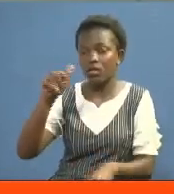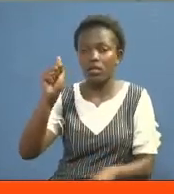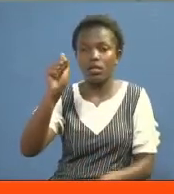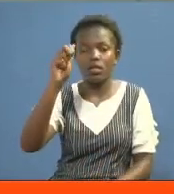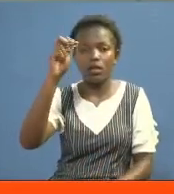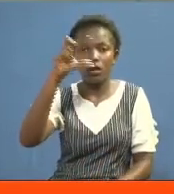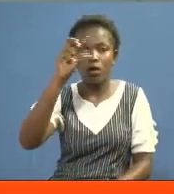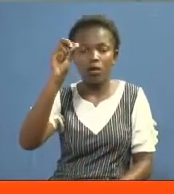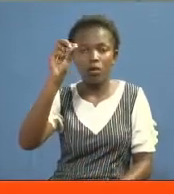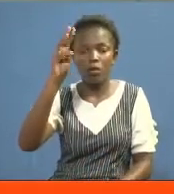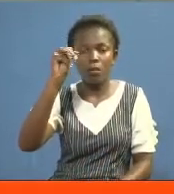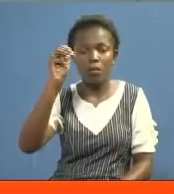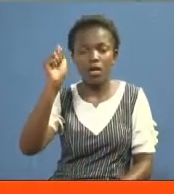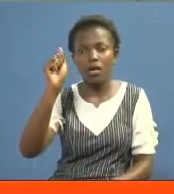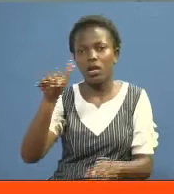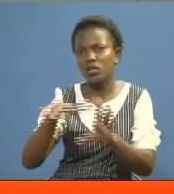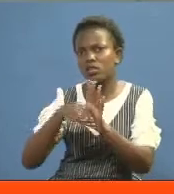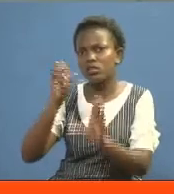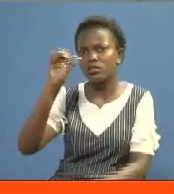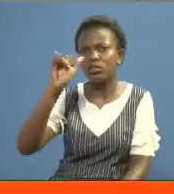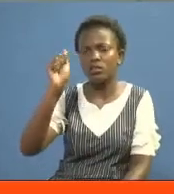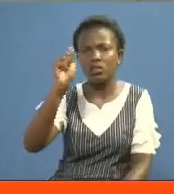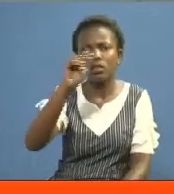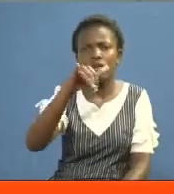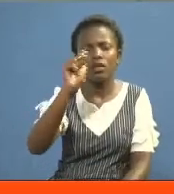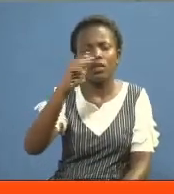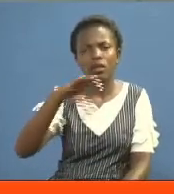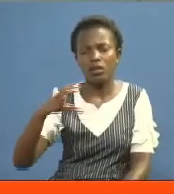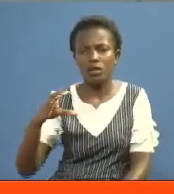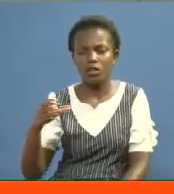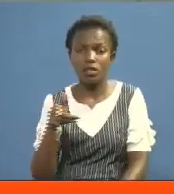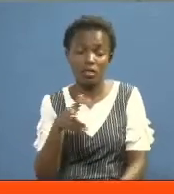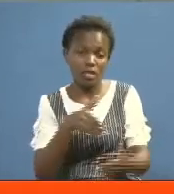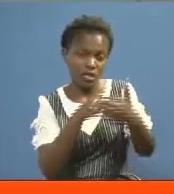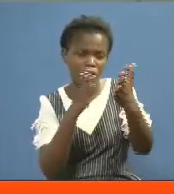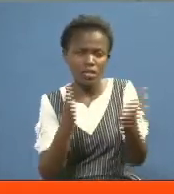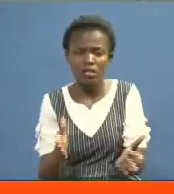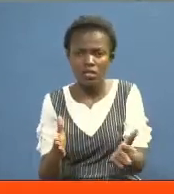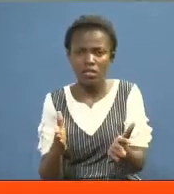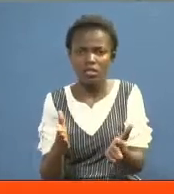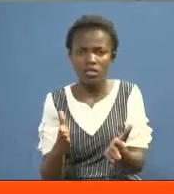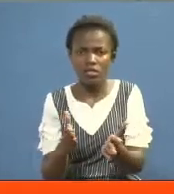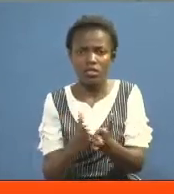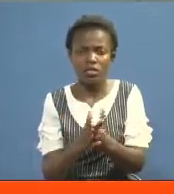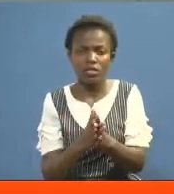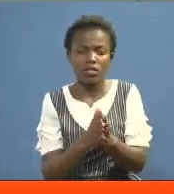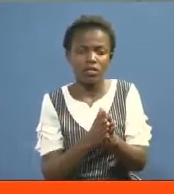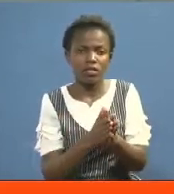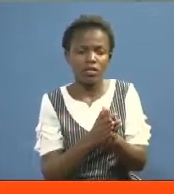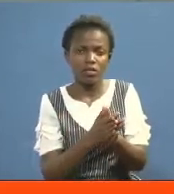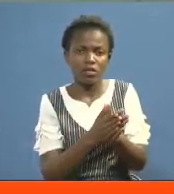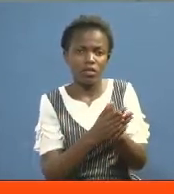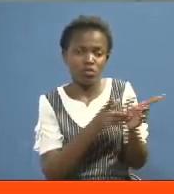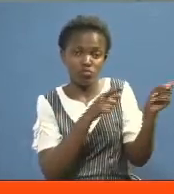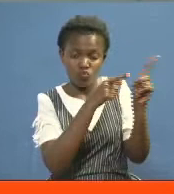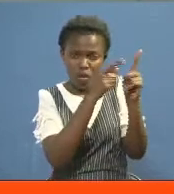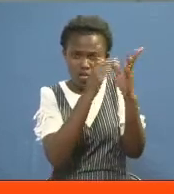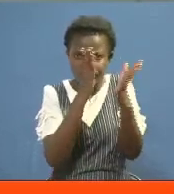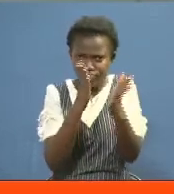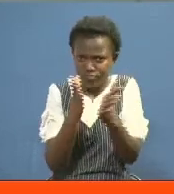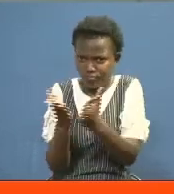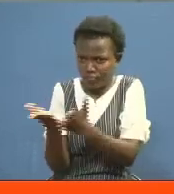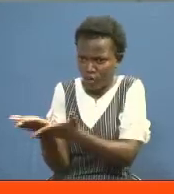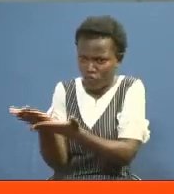Village in Seya County. This comes amid calls by local leaders that the home be gazetted as a tourist